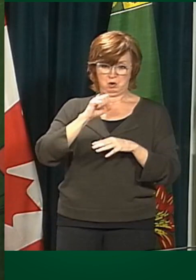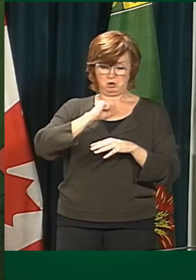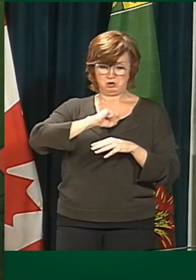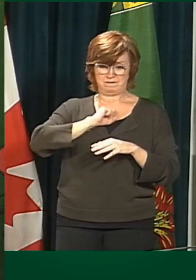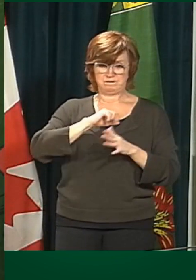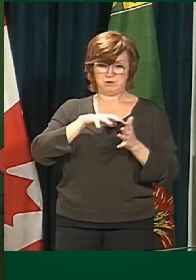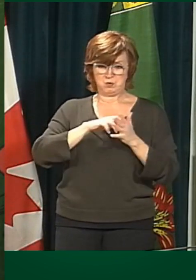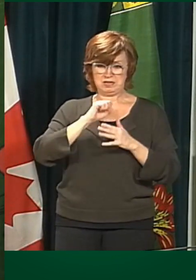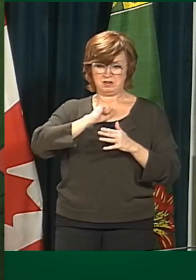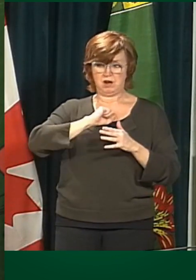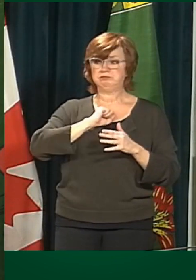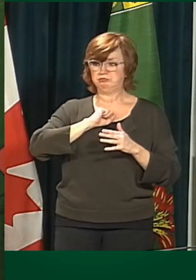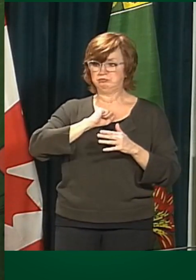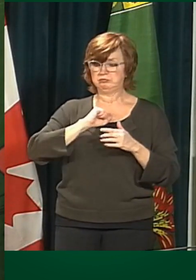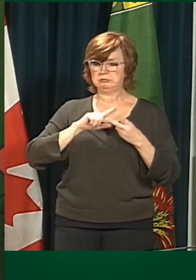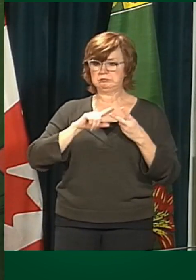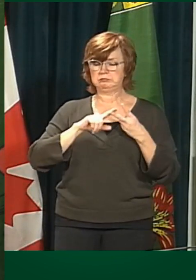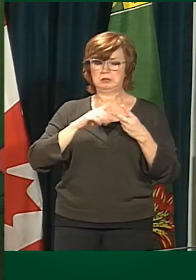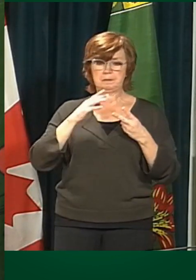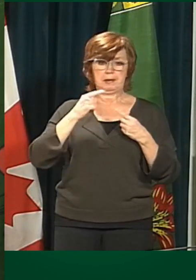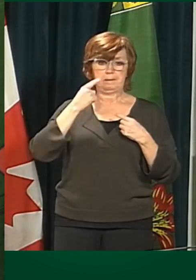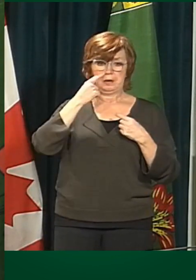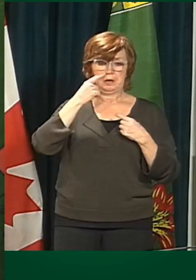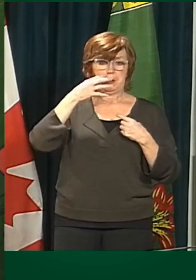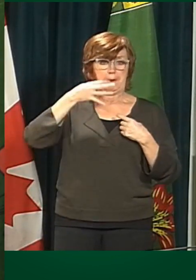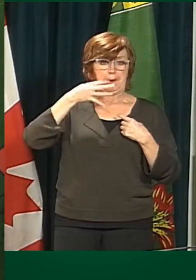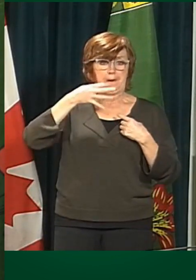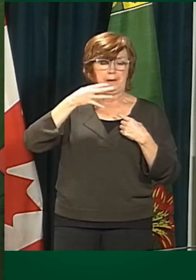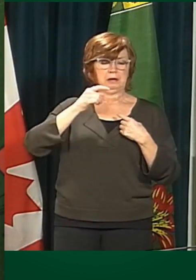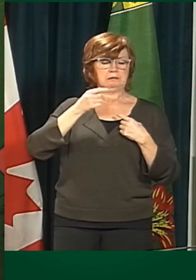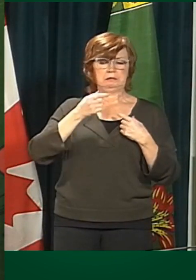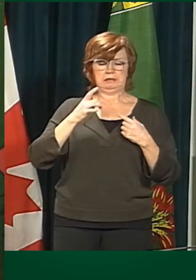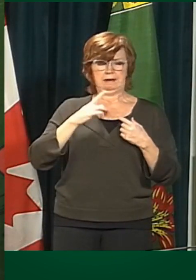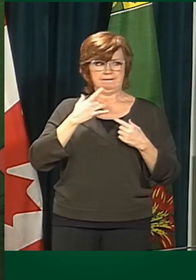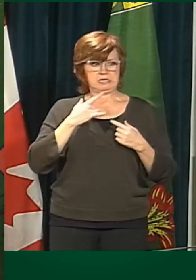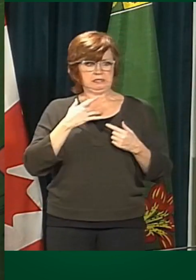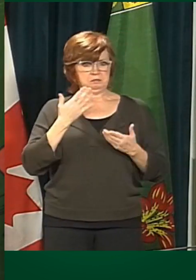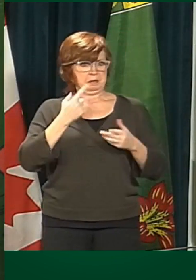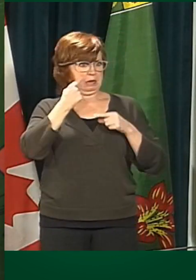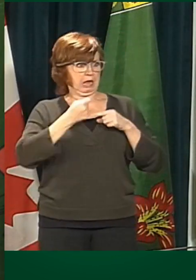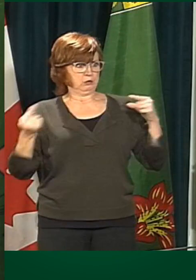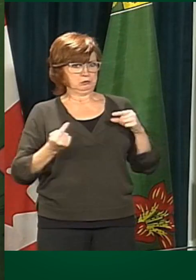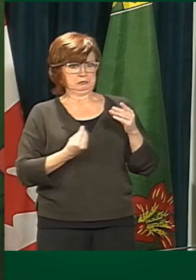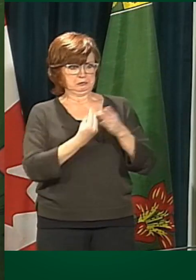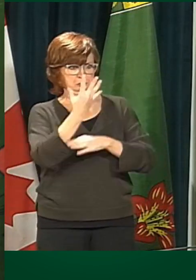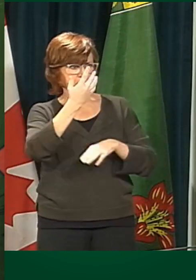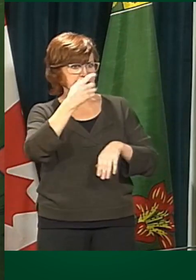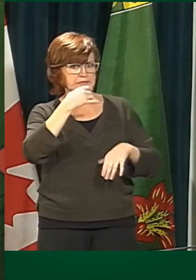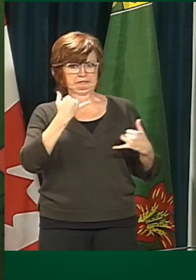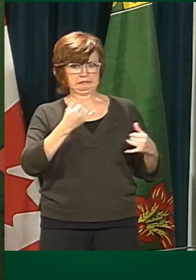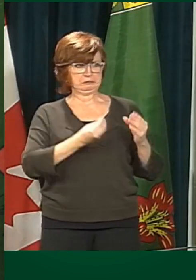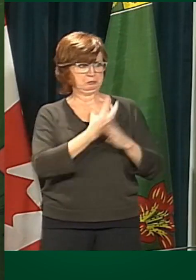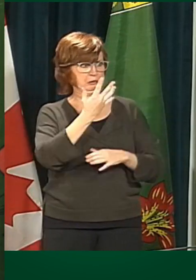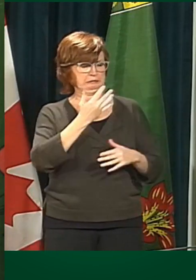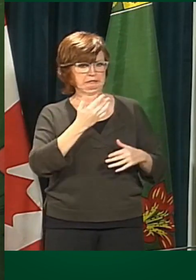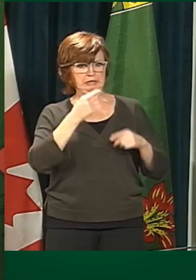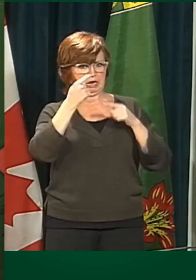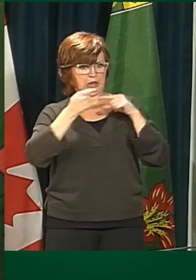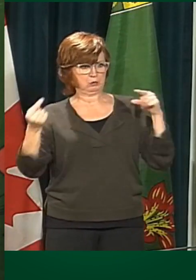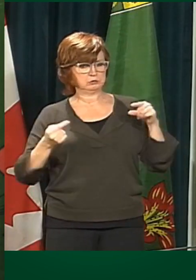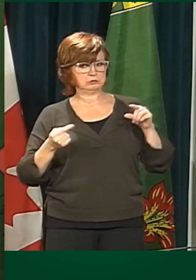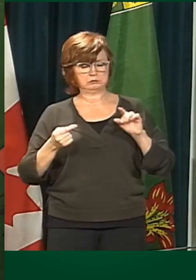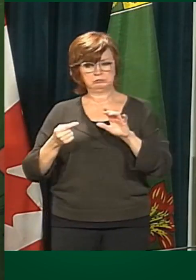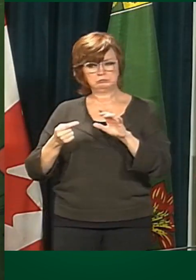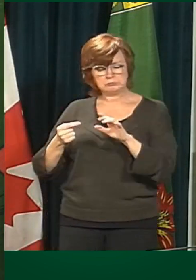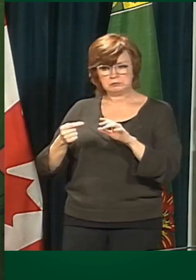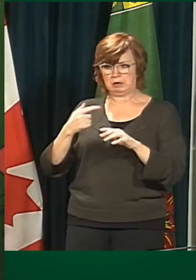allergies and maybe COVID, stay home. If you think it's seasonal allergies, still as an added precaution, stay home till your allergies settle.